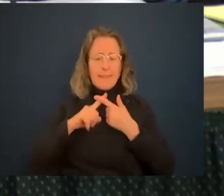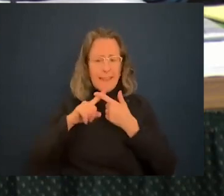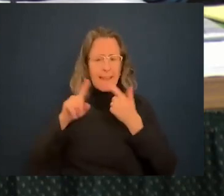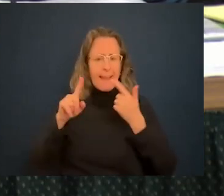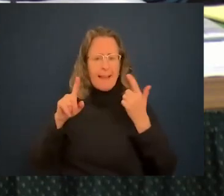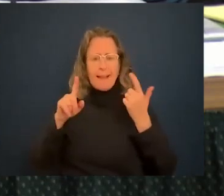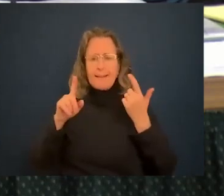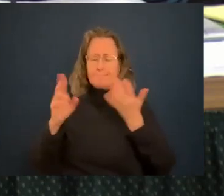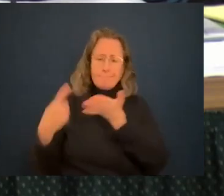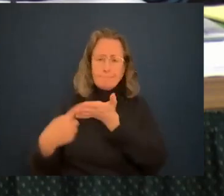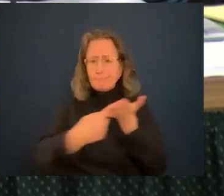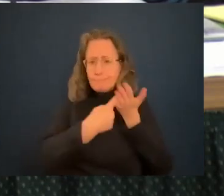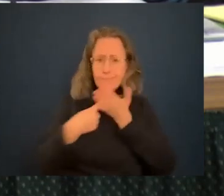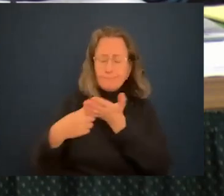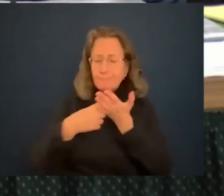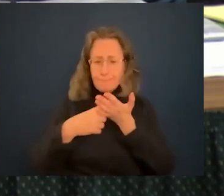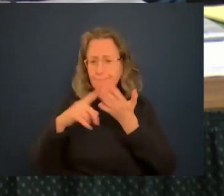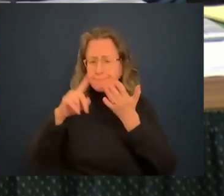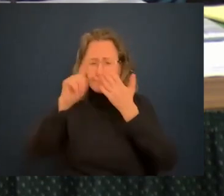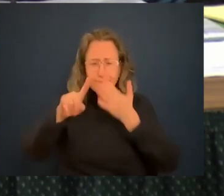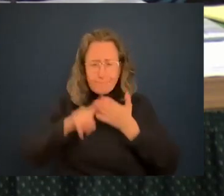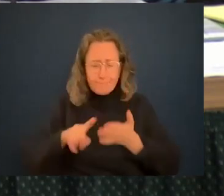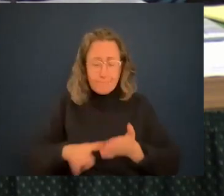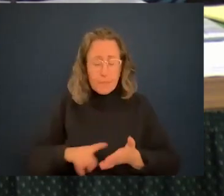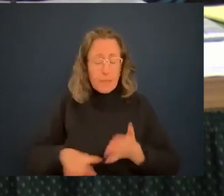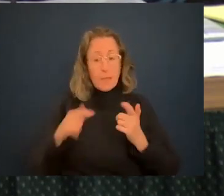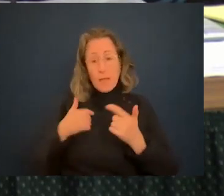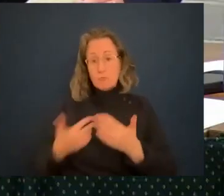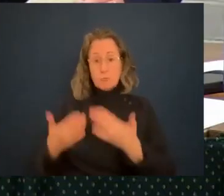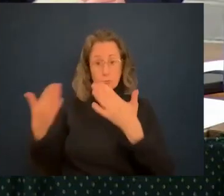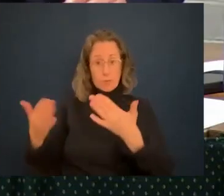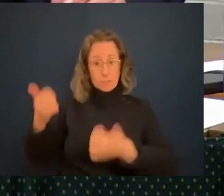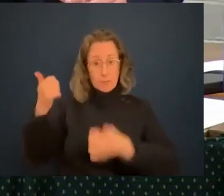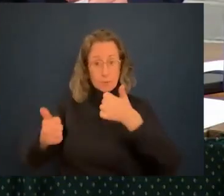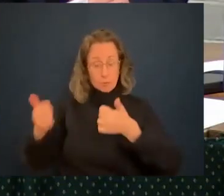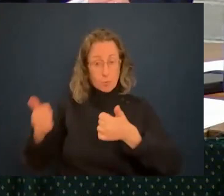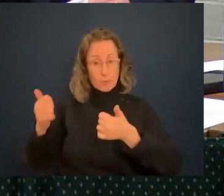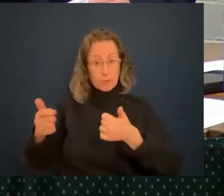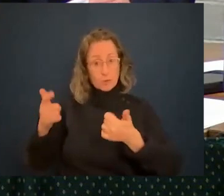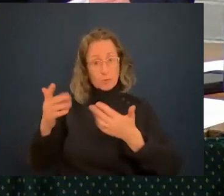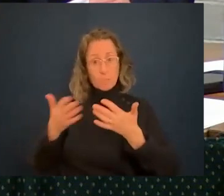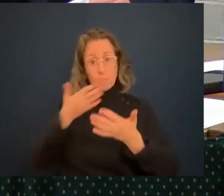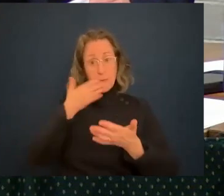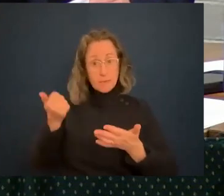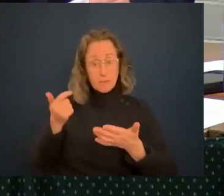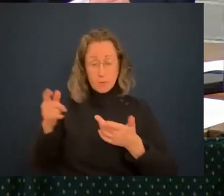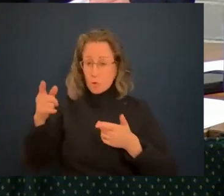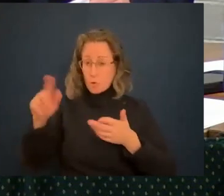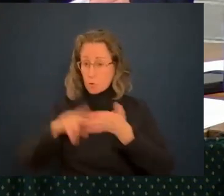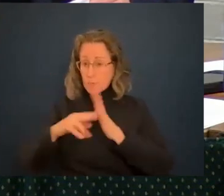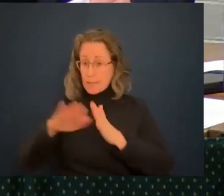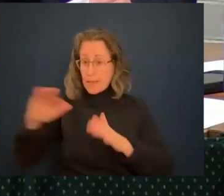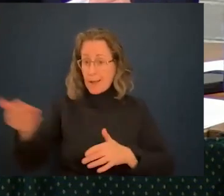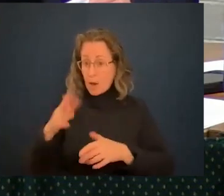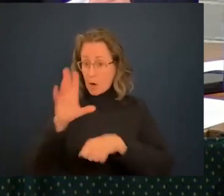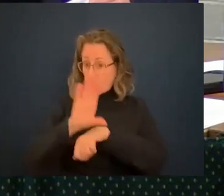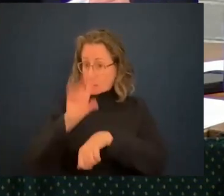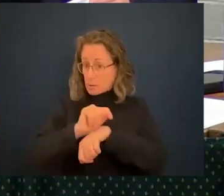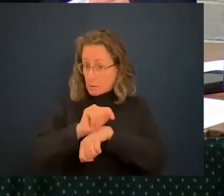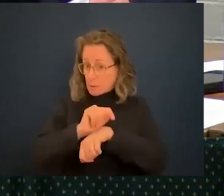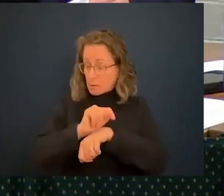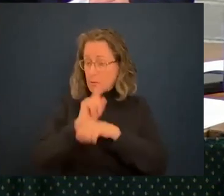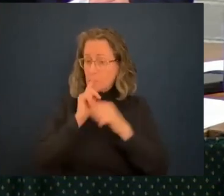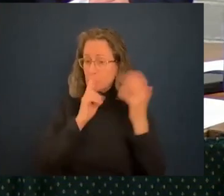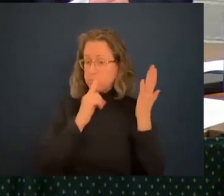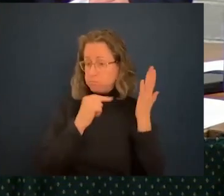recommend to us which ones are viable so maybe like hiring a consultant to take a look at the